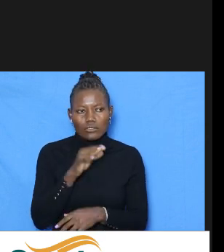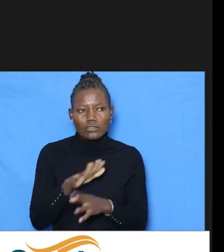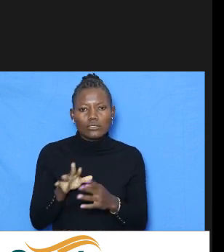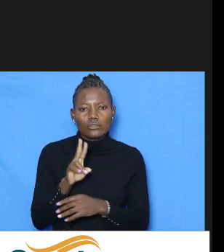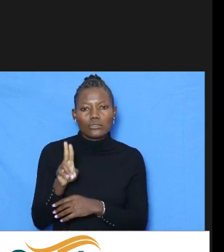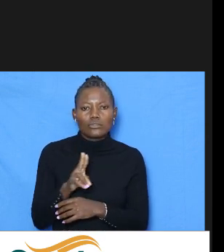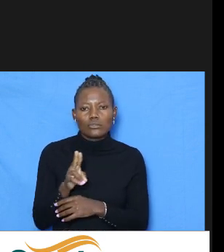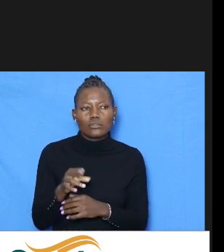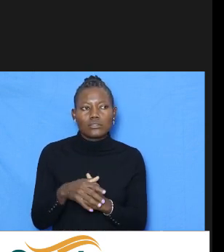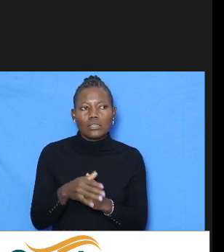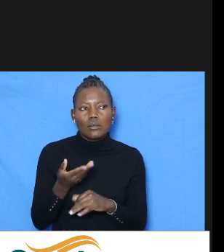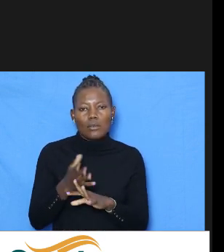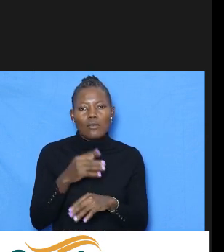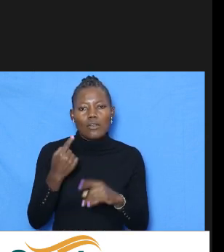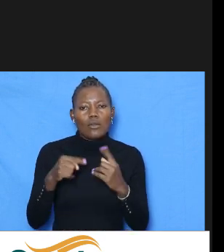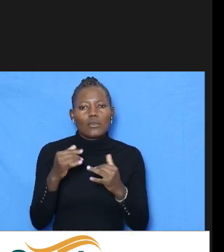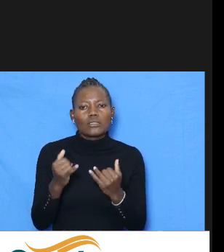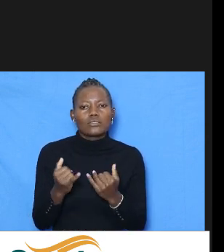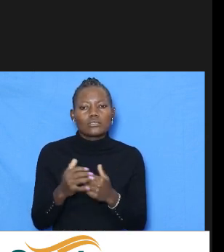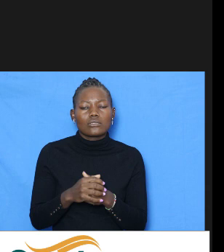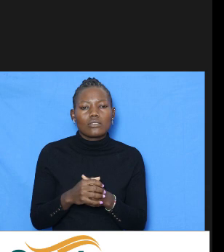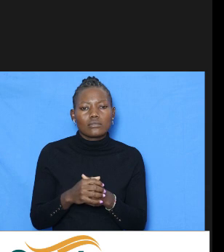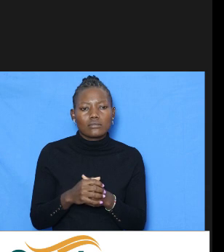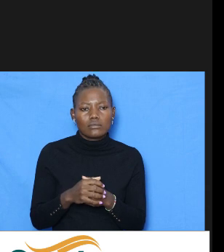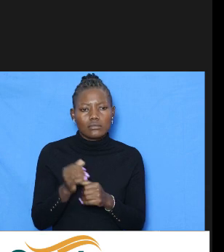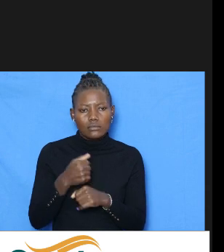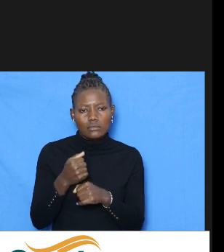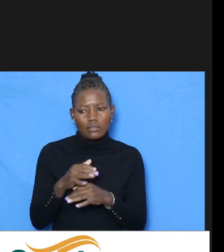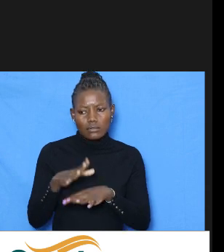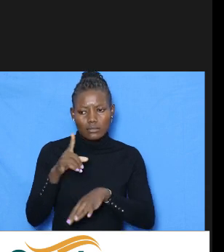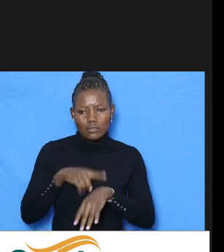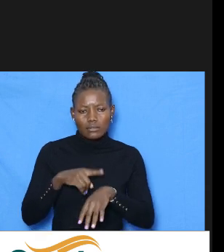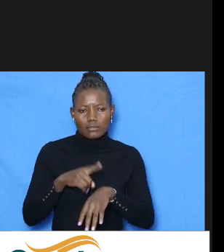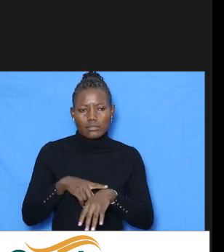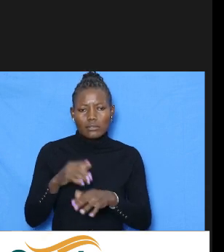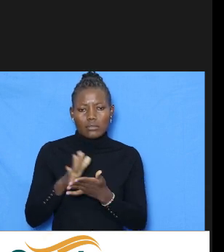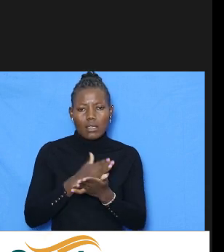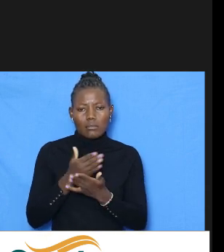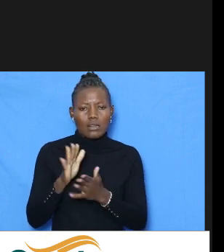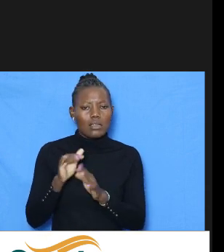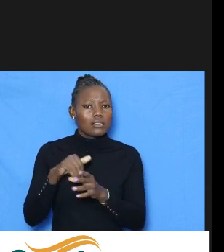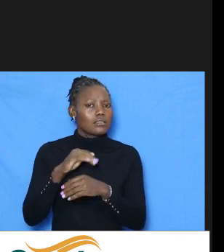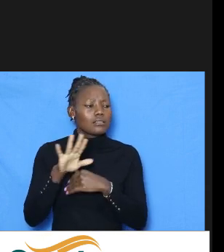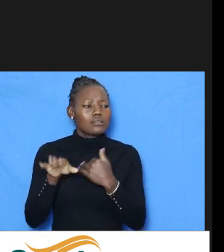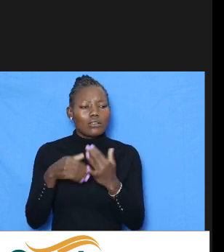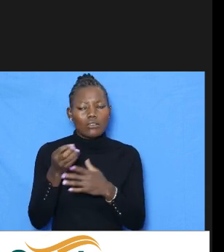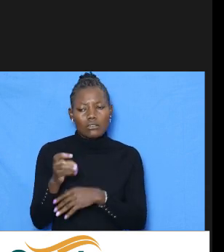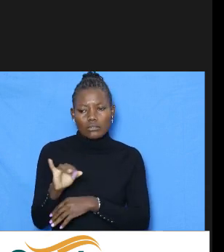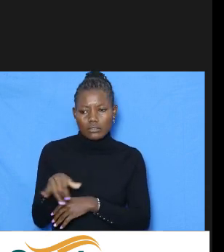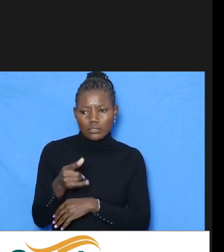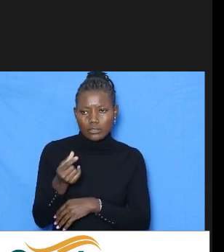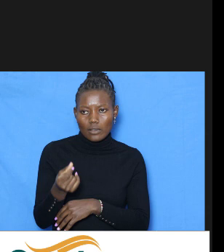heavy meal before the competition. So does the duration applies in all, or in just a few?